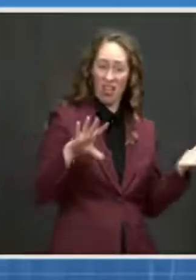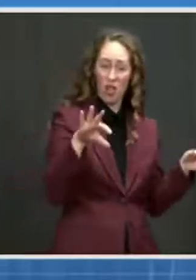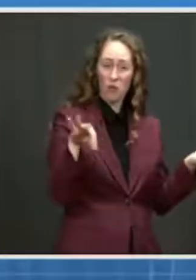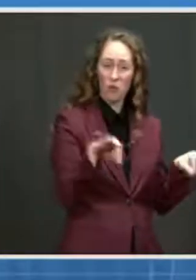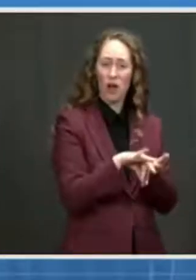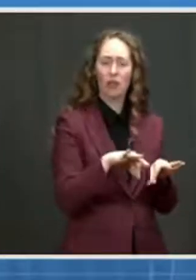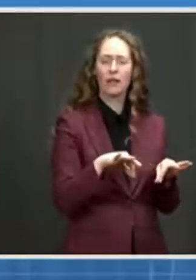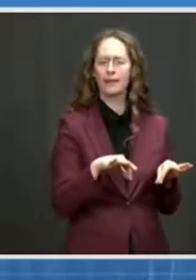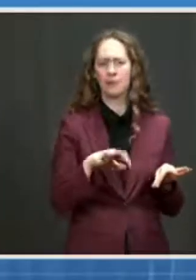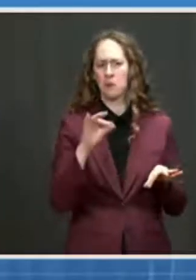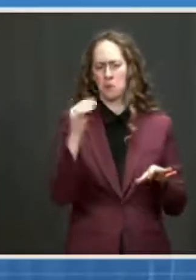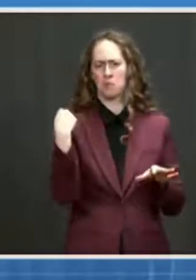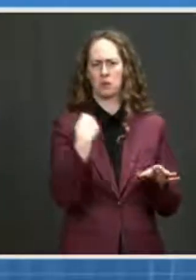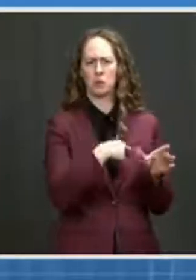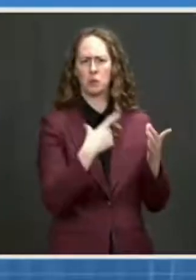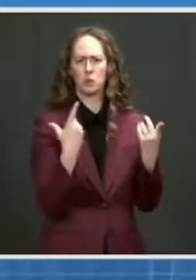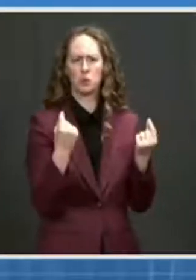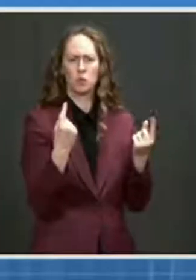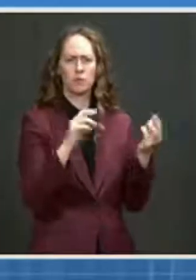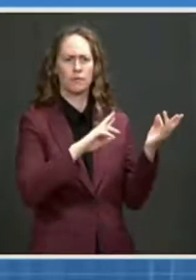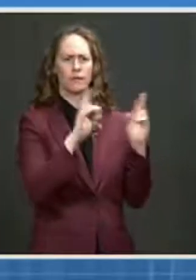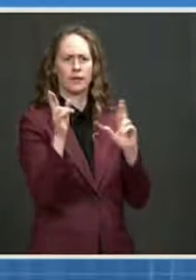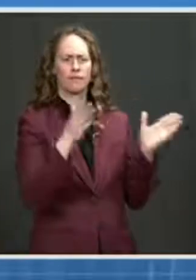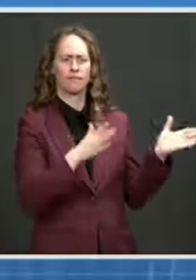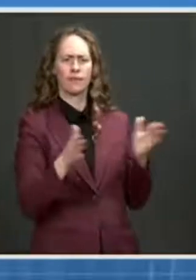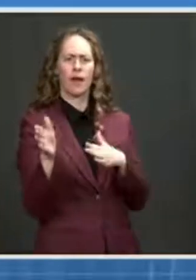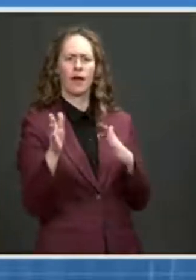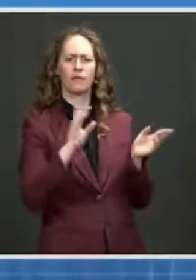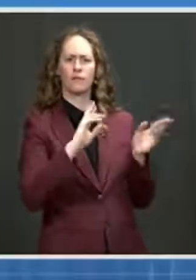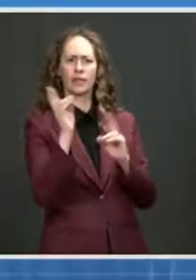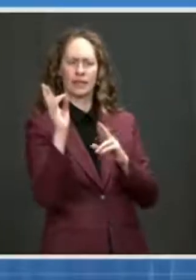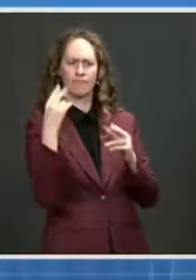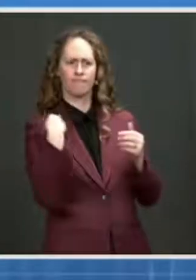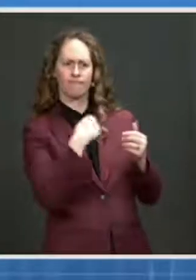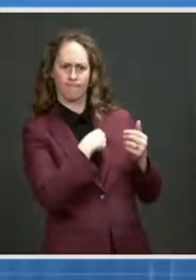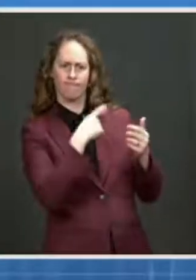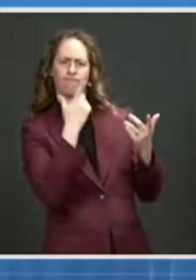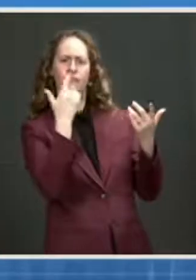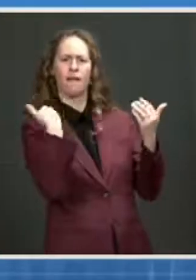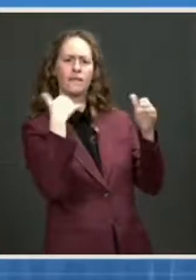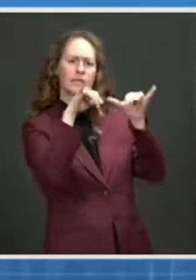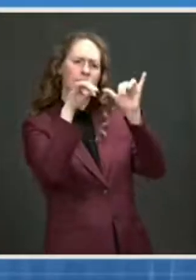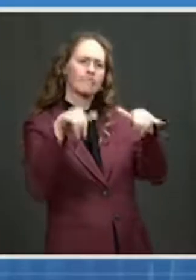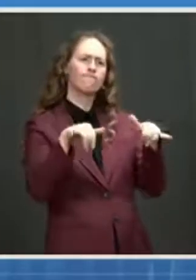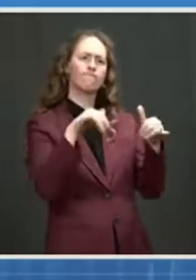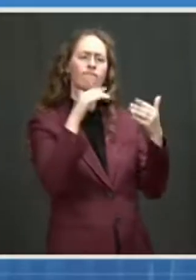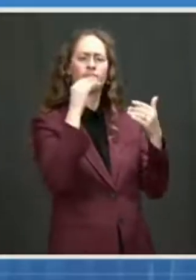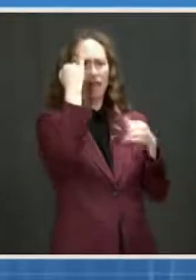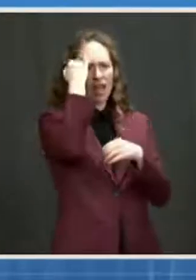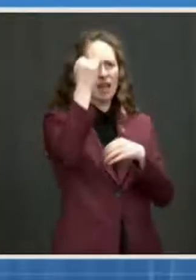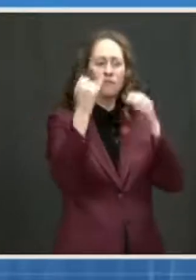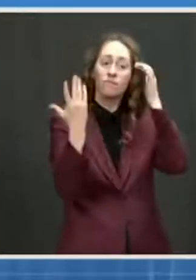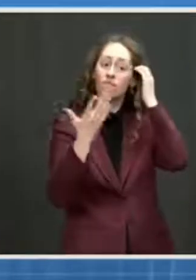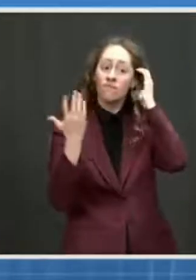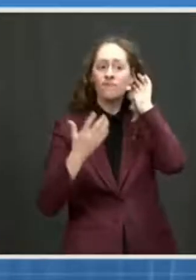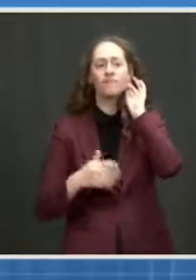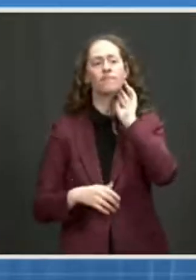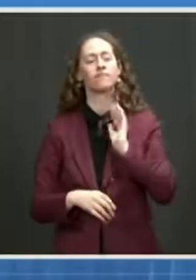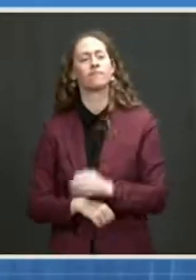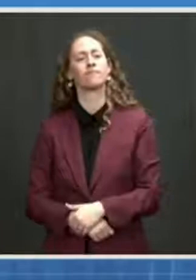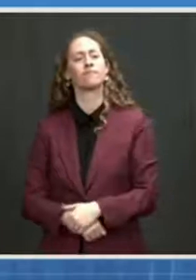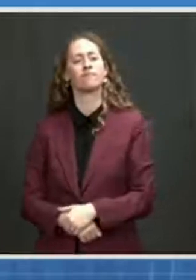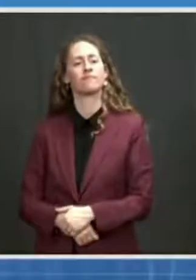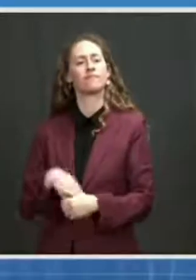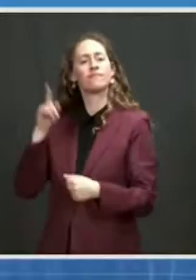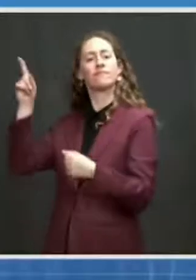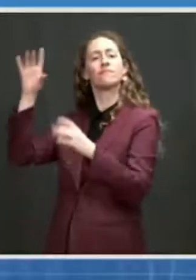of these barriers: paid time off, childcare, and transportation. First, last month, the president announced a tax credit to fully reimburse